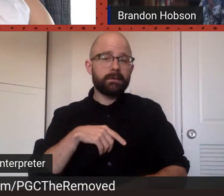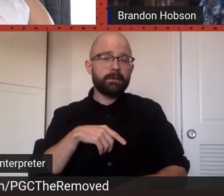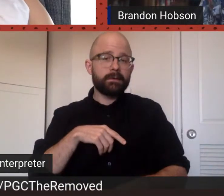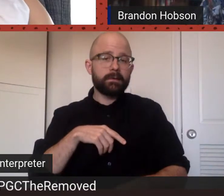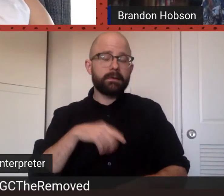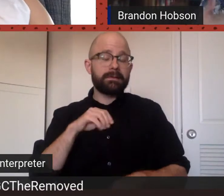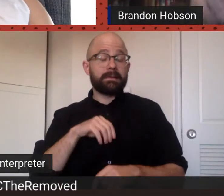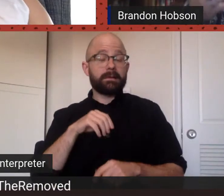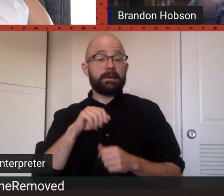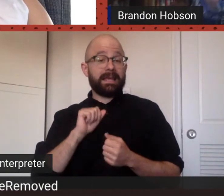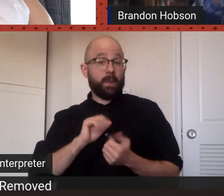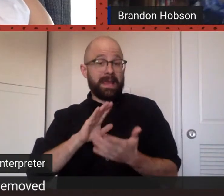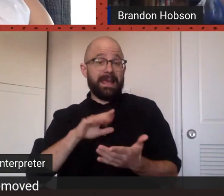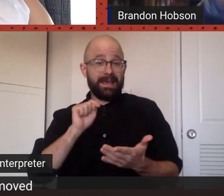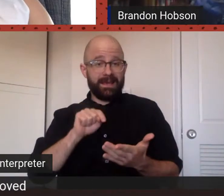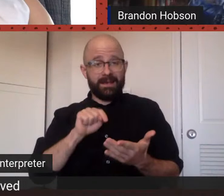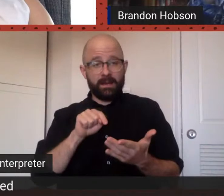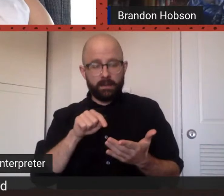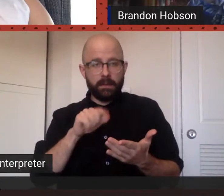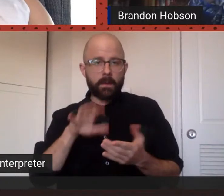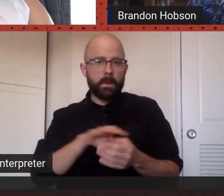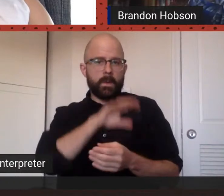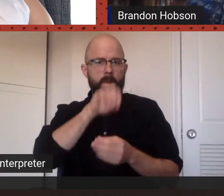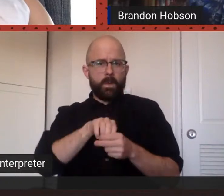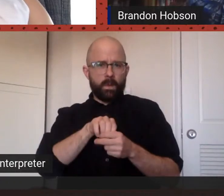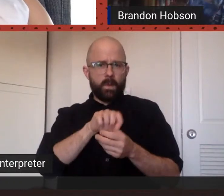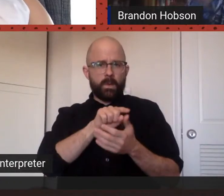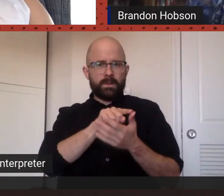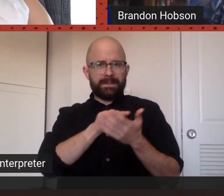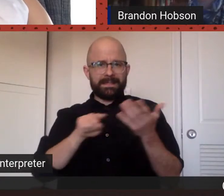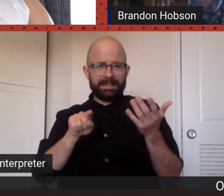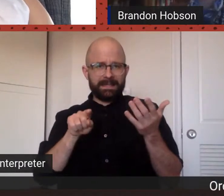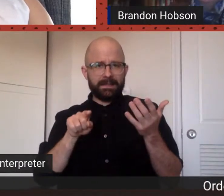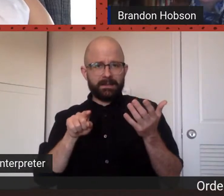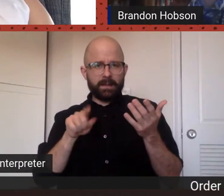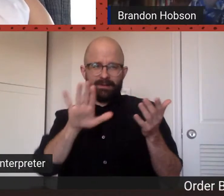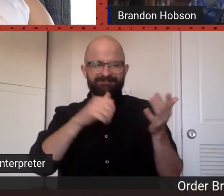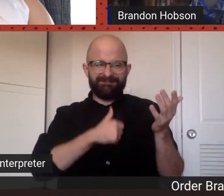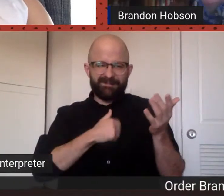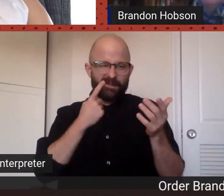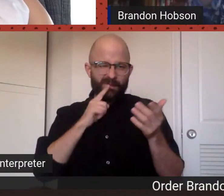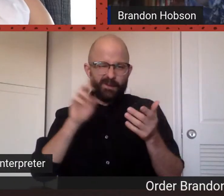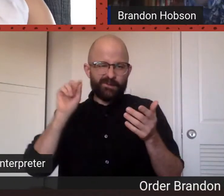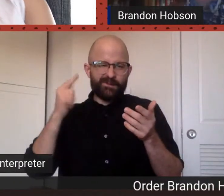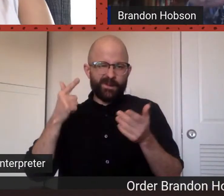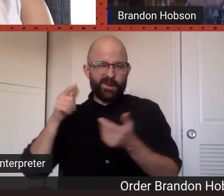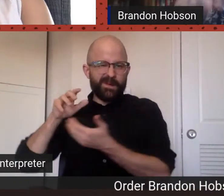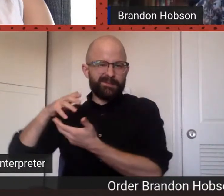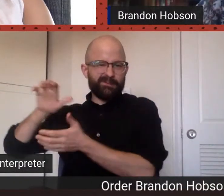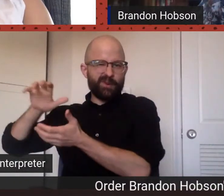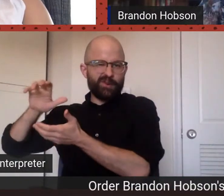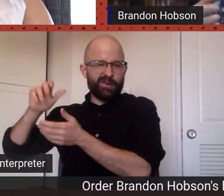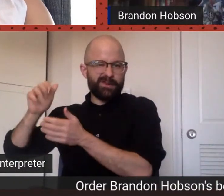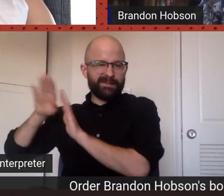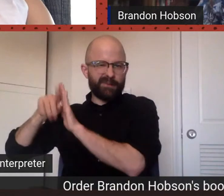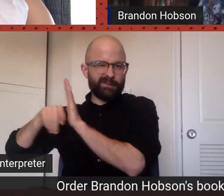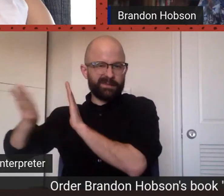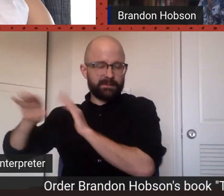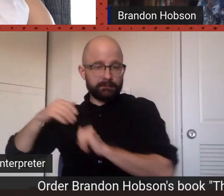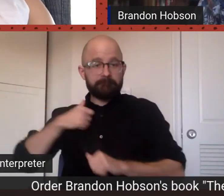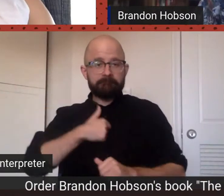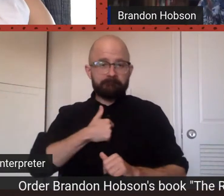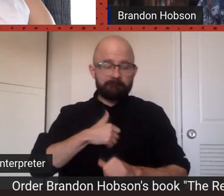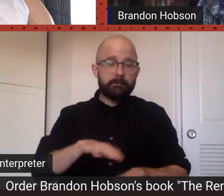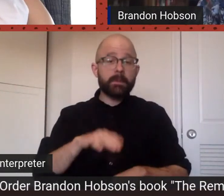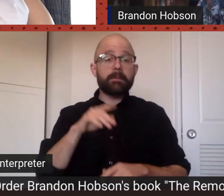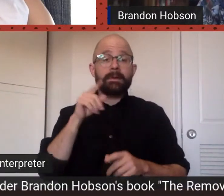a way that includes these little, I apologize for my dogs barking, but his job was to include these